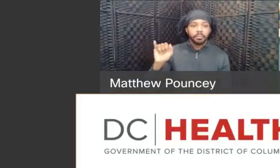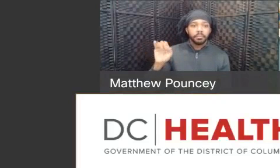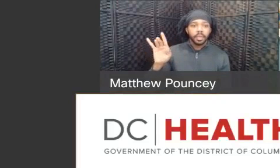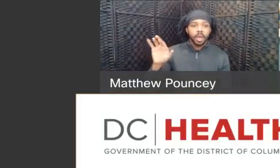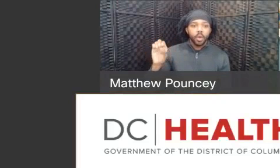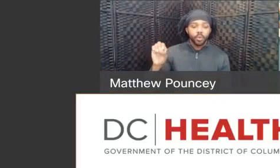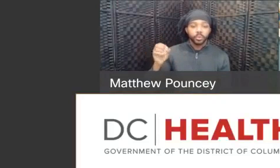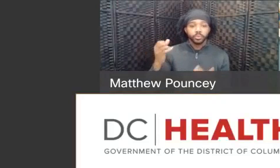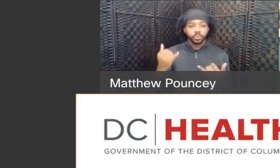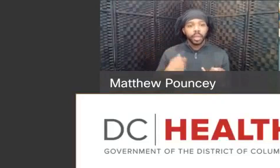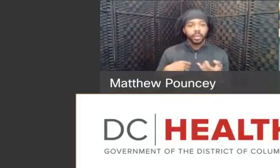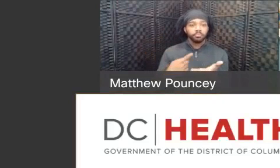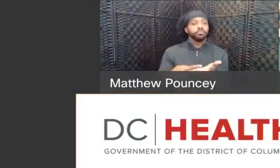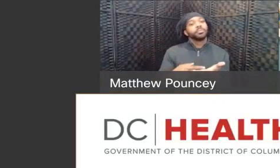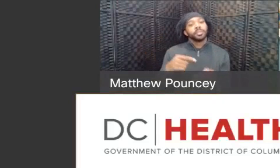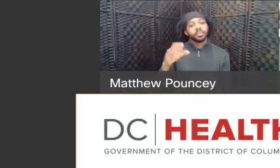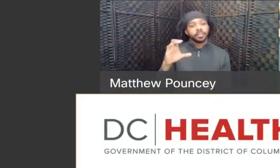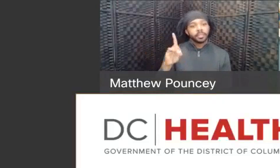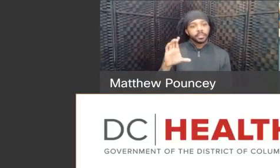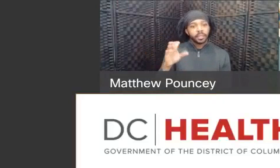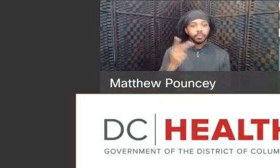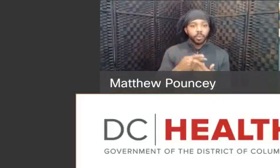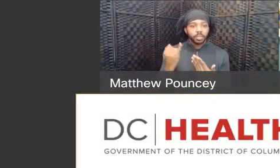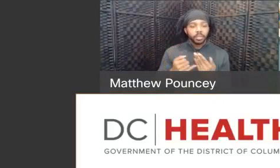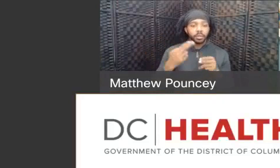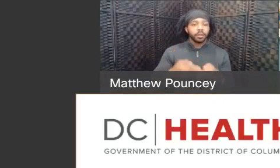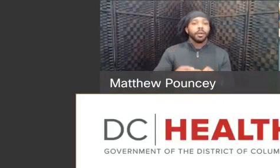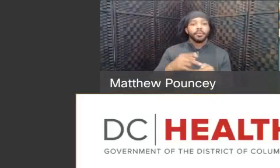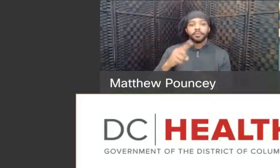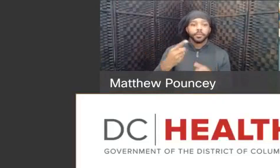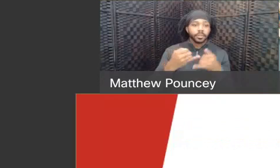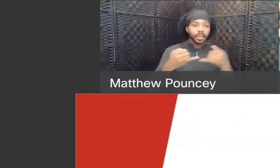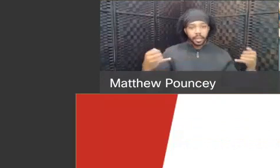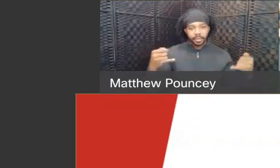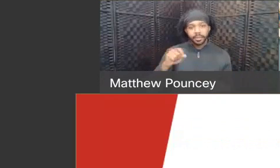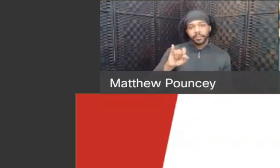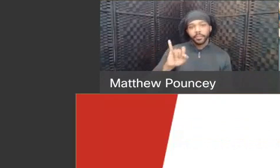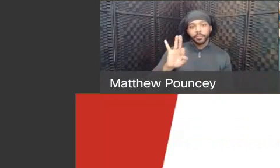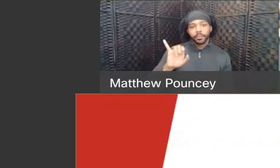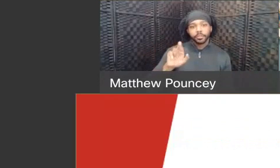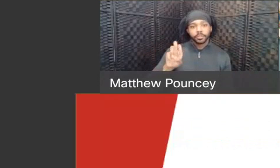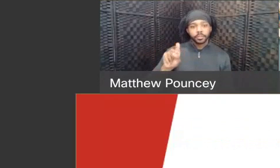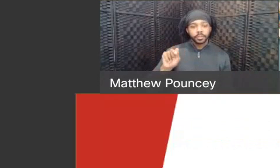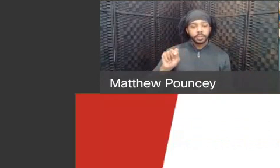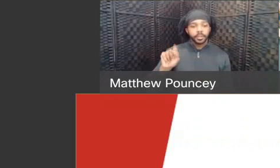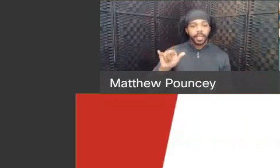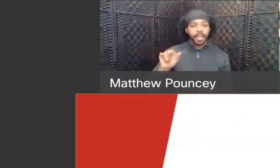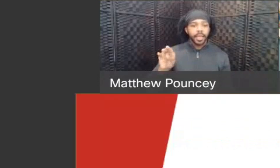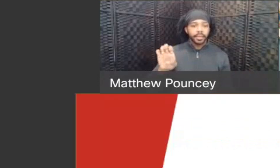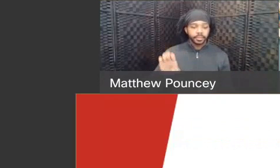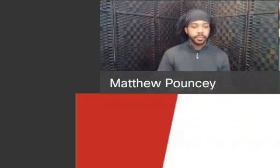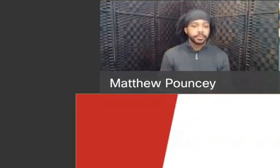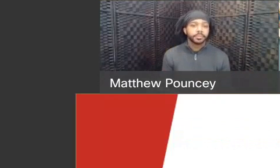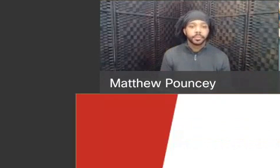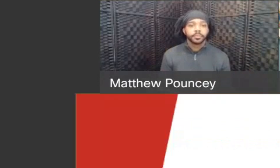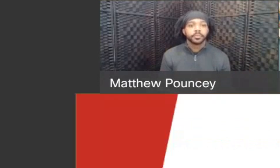about CDC's project called Project First Line. In this presentation, I'm